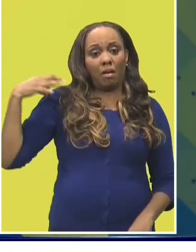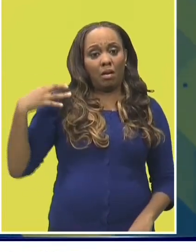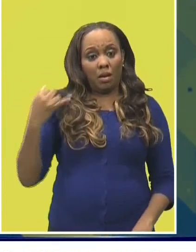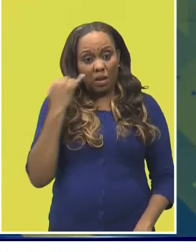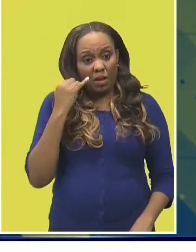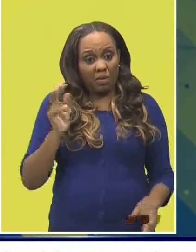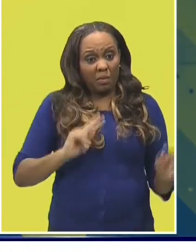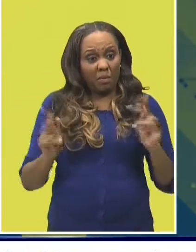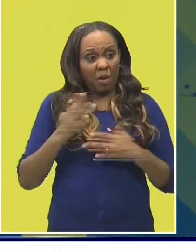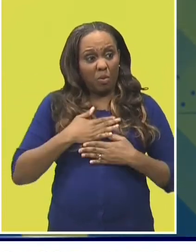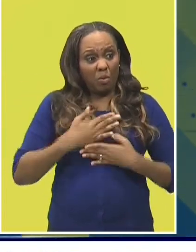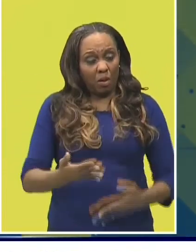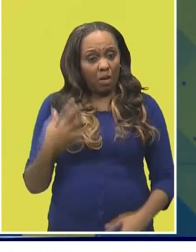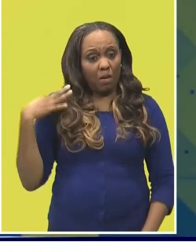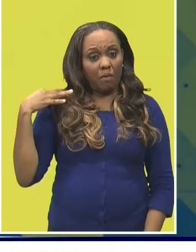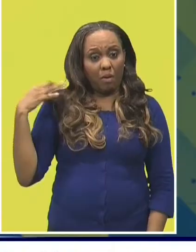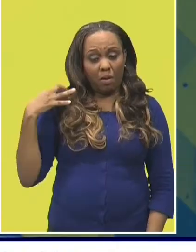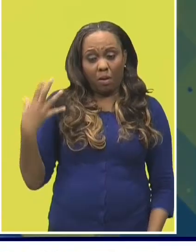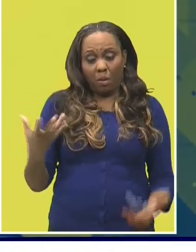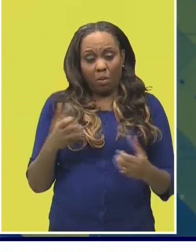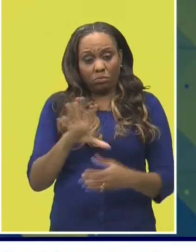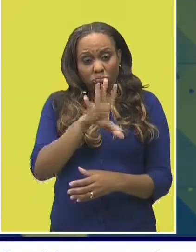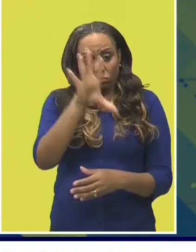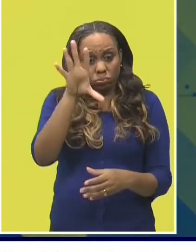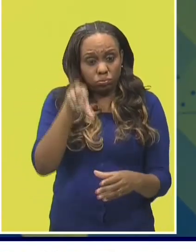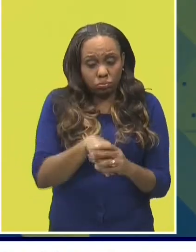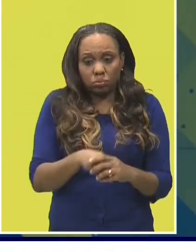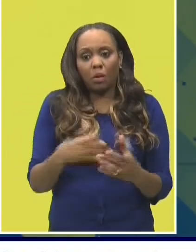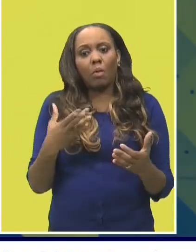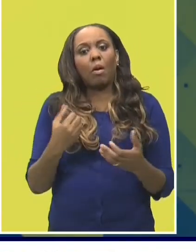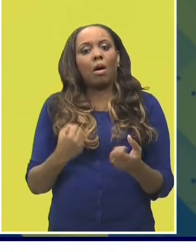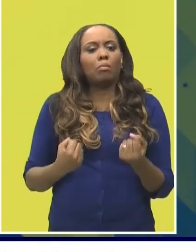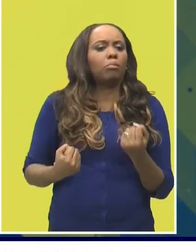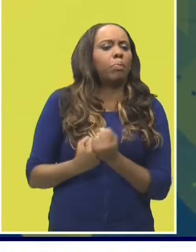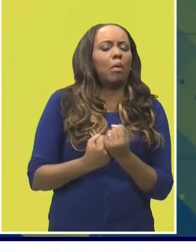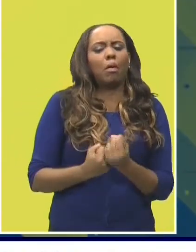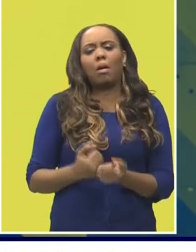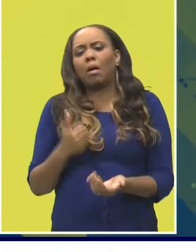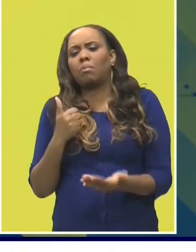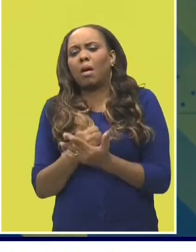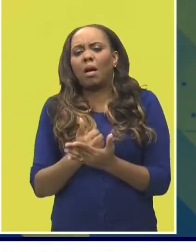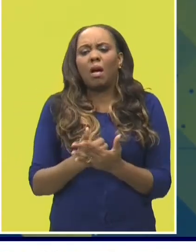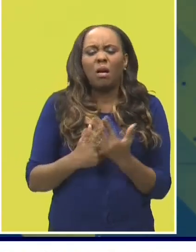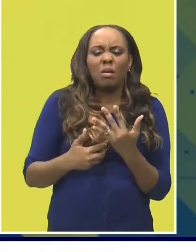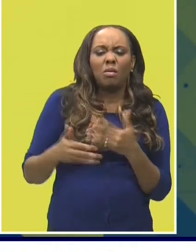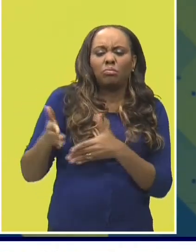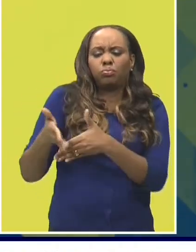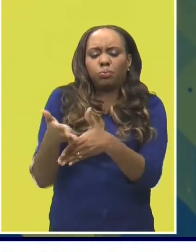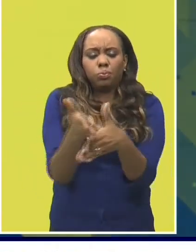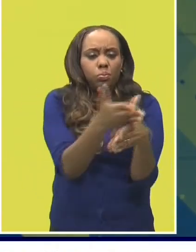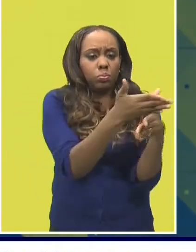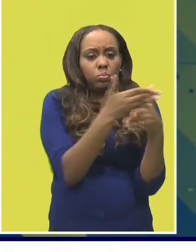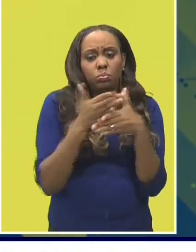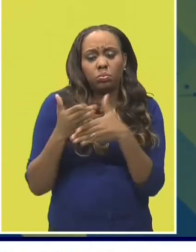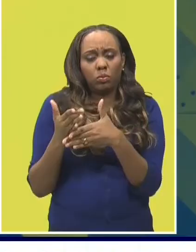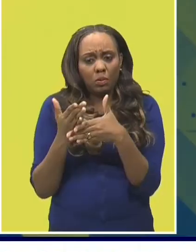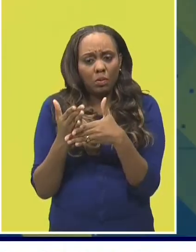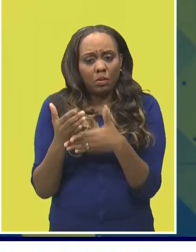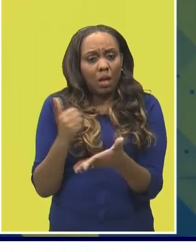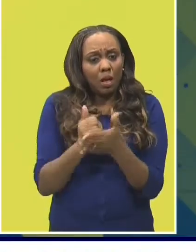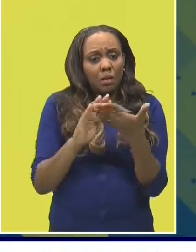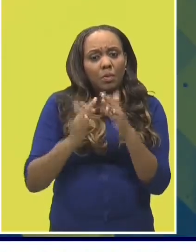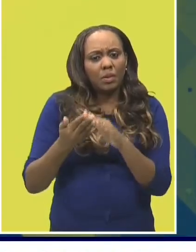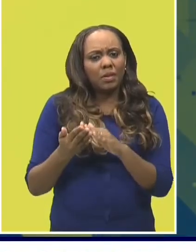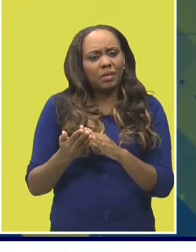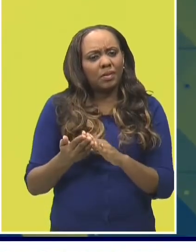to volunteer and to come on board and to help shoulder the load to help their community, that is to be